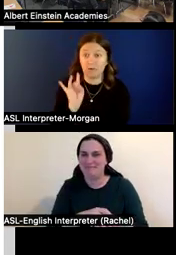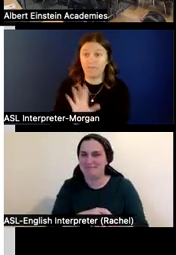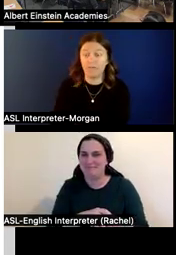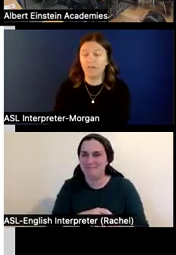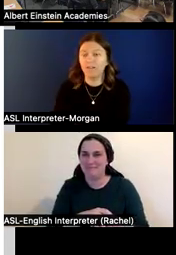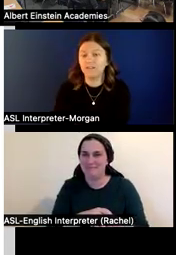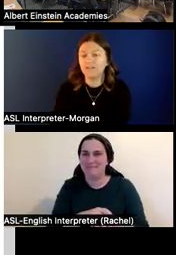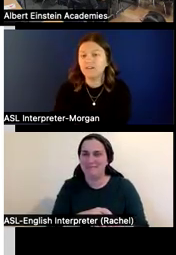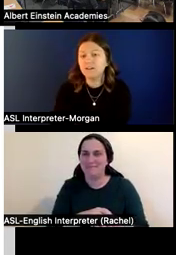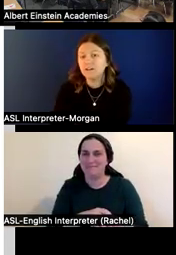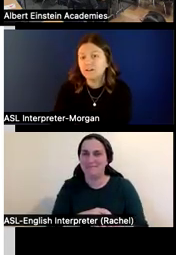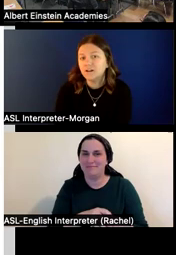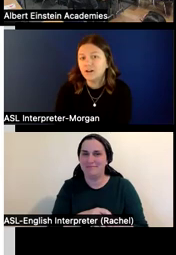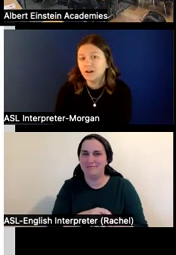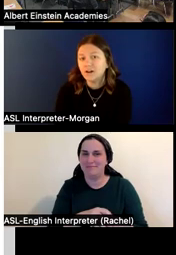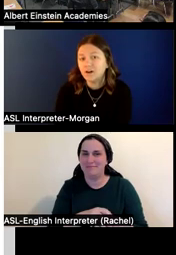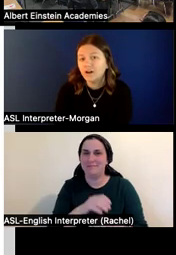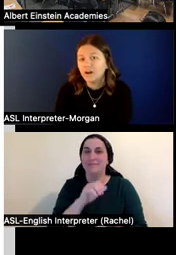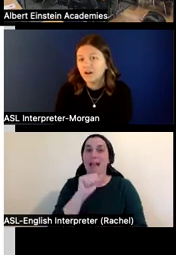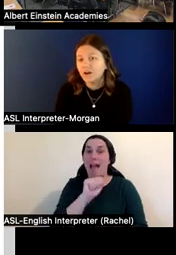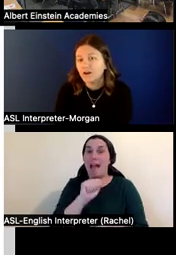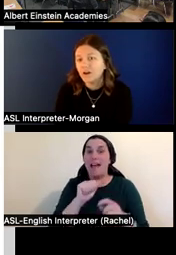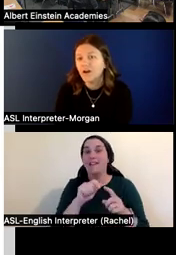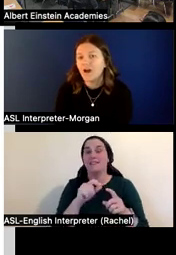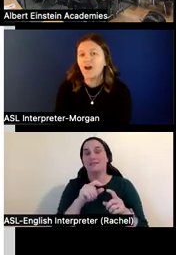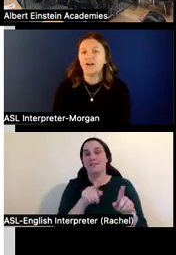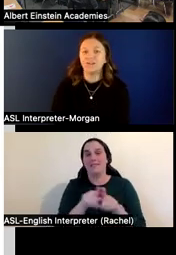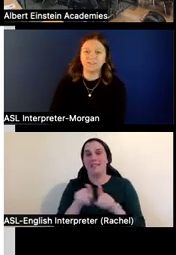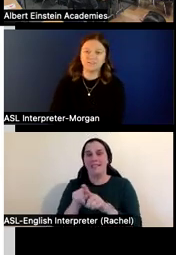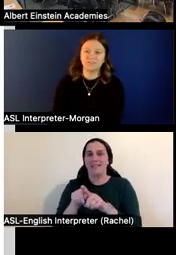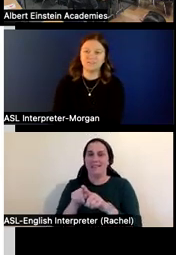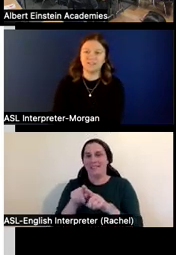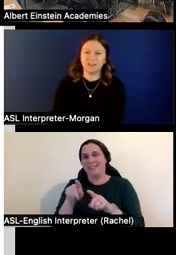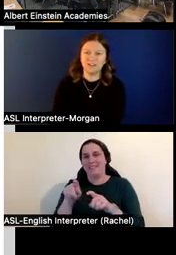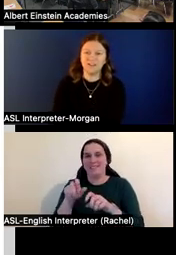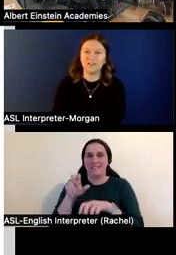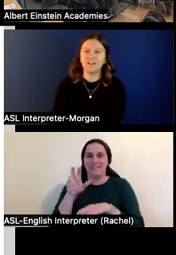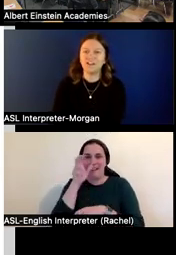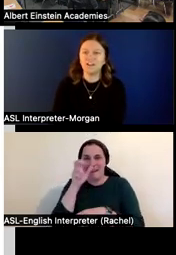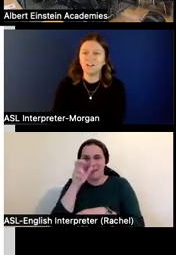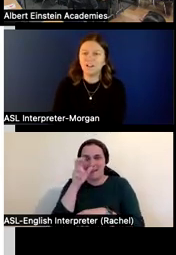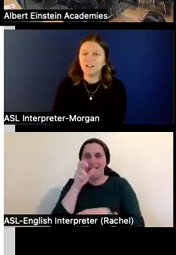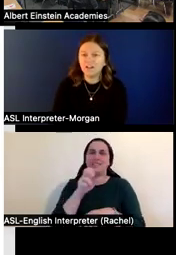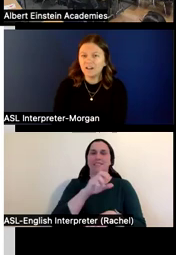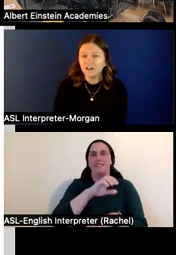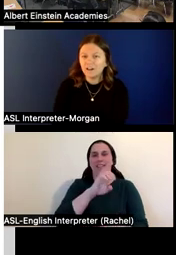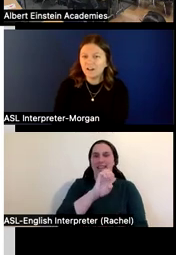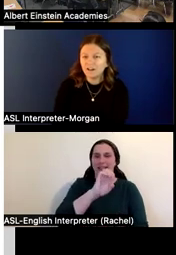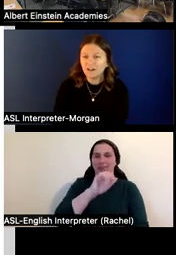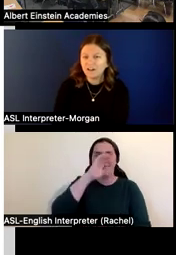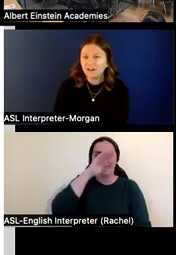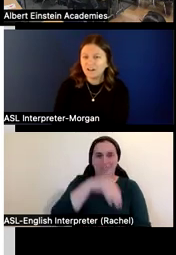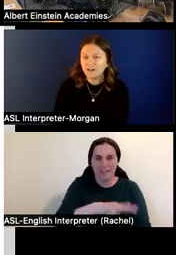A wie Ameise, E Elefant, I die Igel, ich schaue in